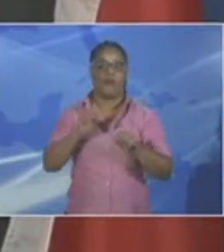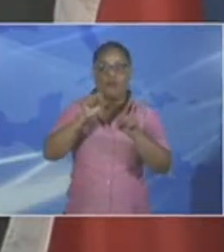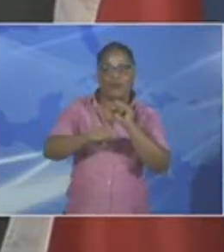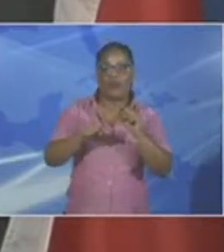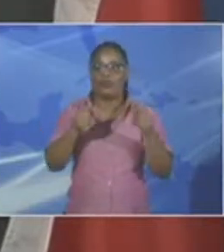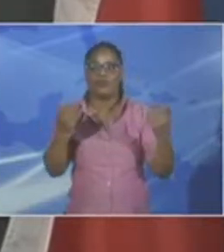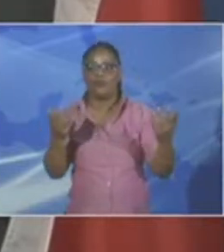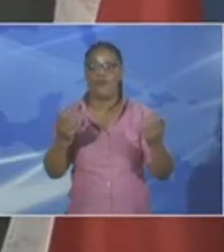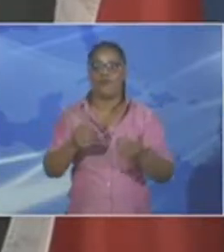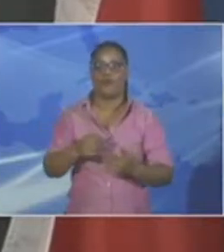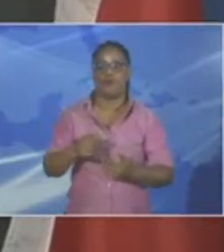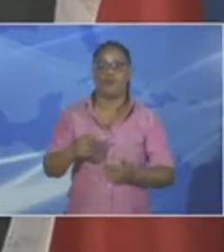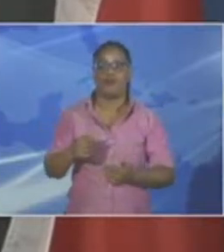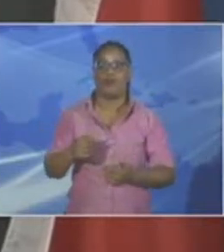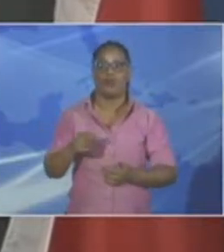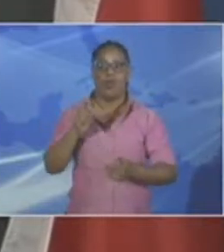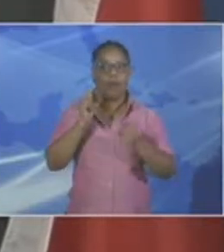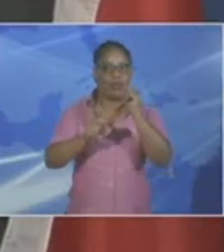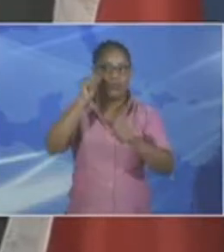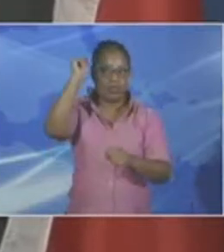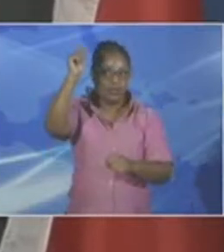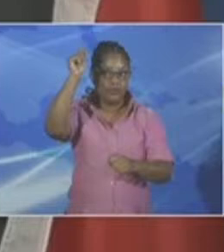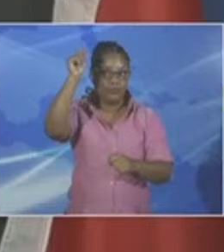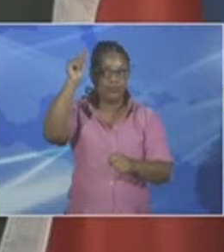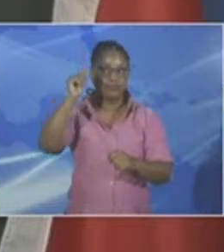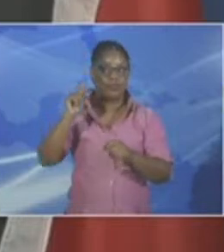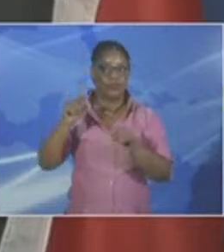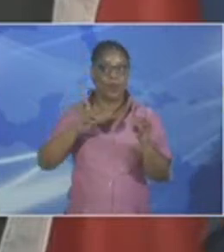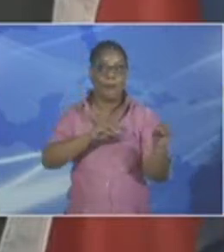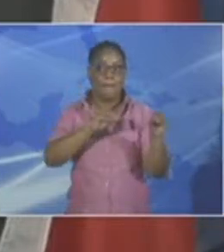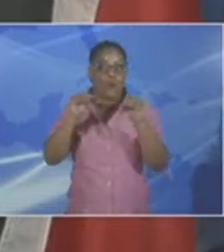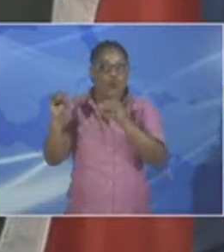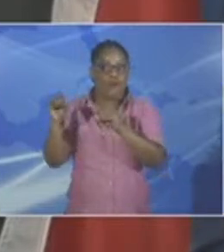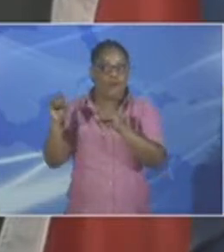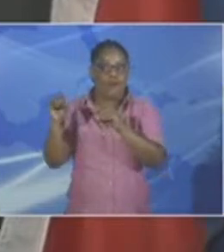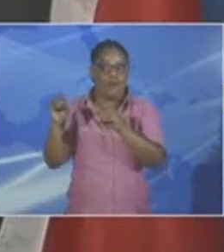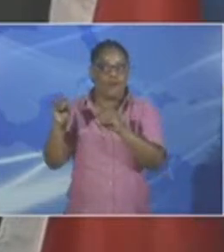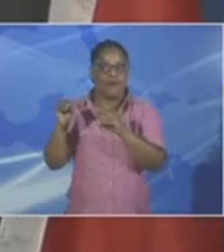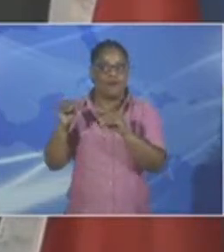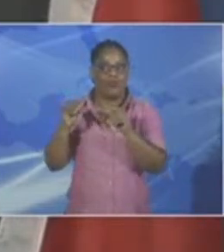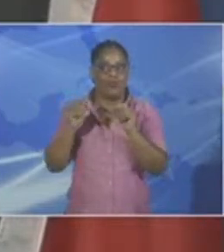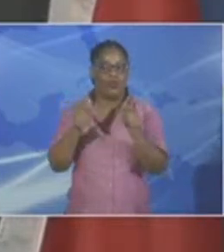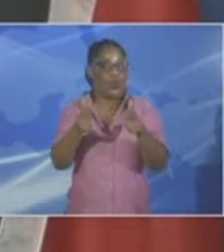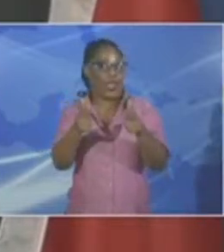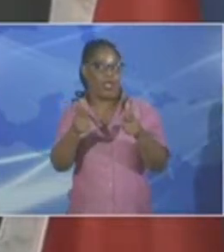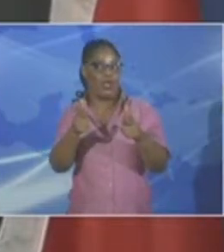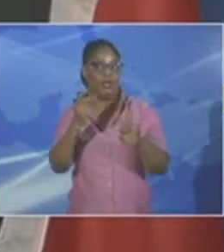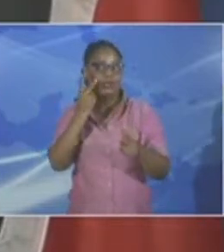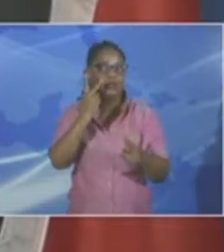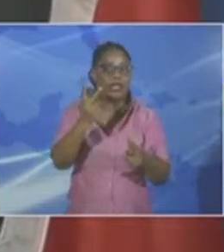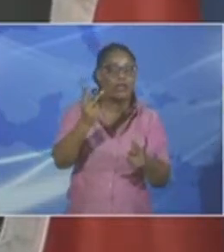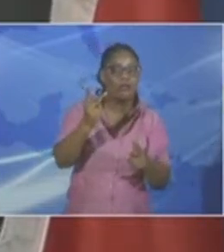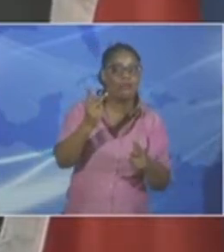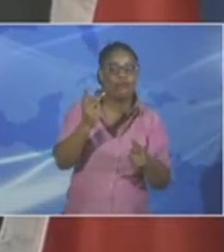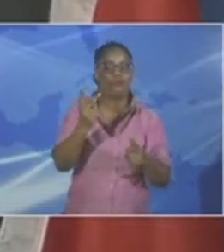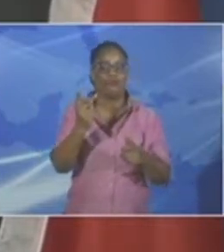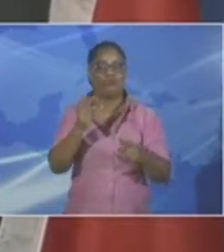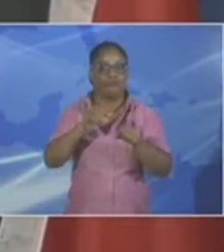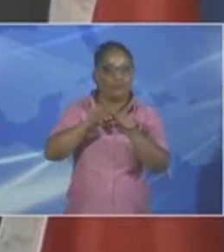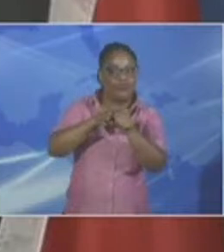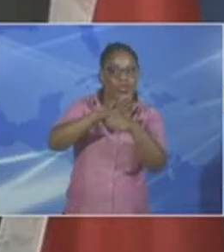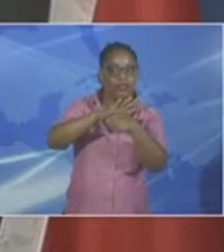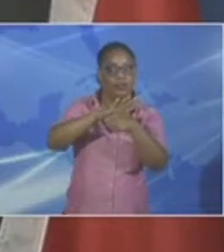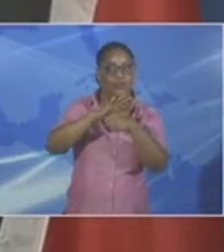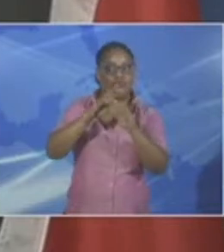Trinidad and Tobago is moving very quickly to a situation where the COVID restrictions in